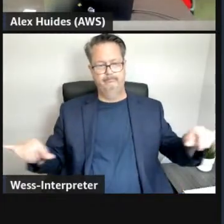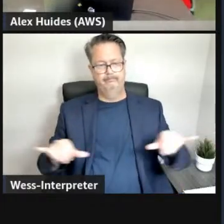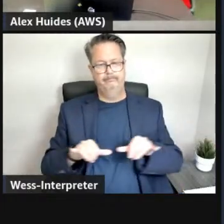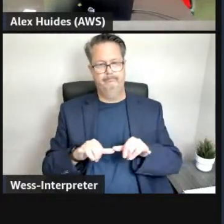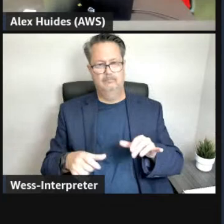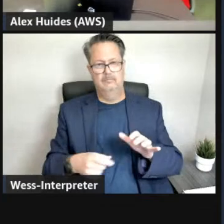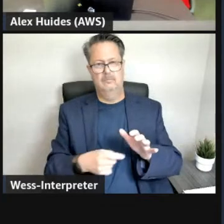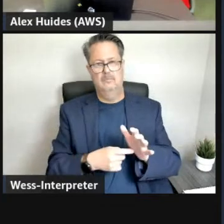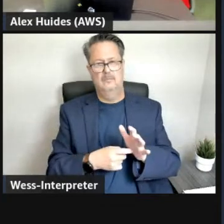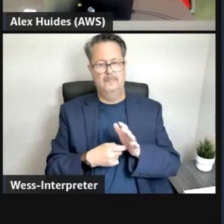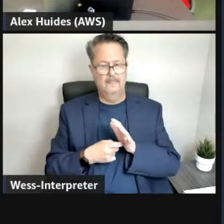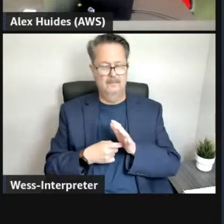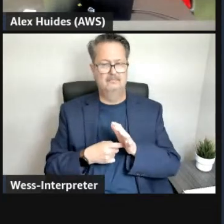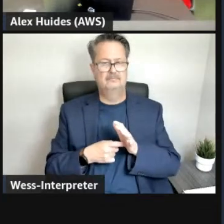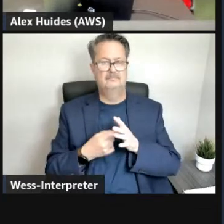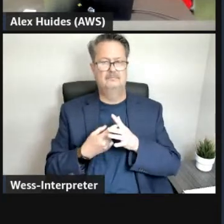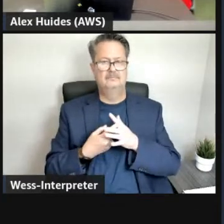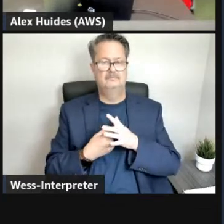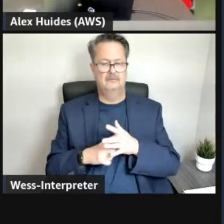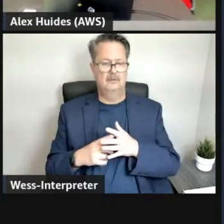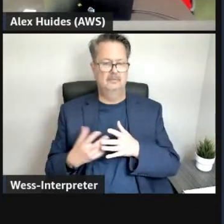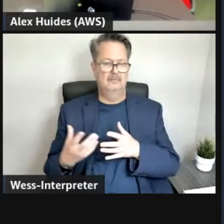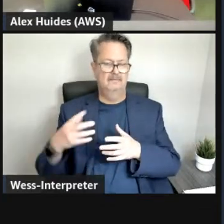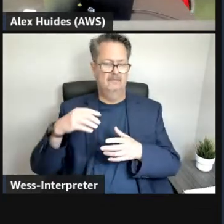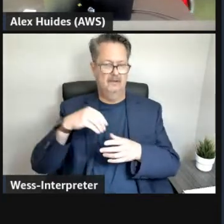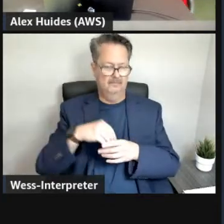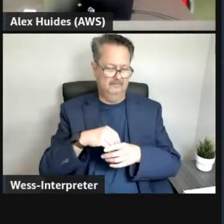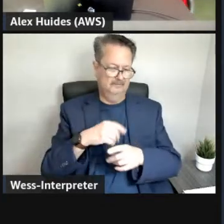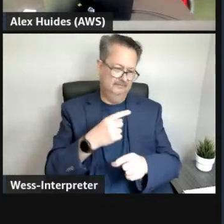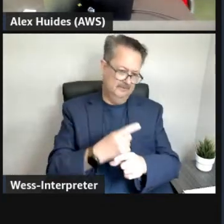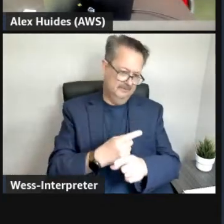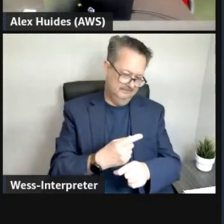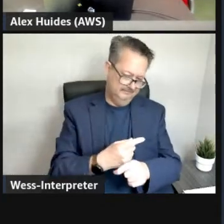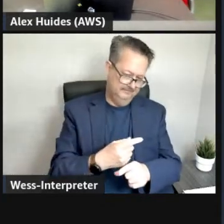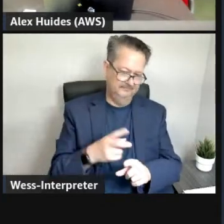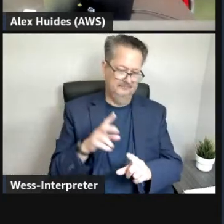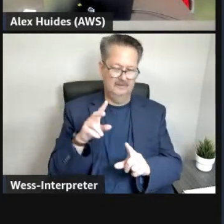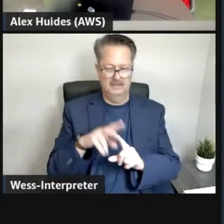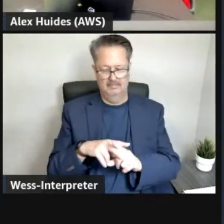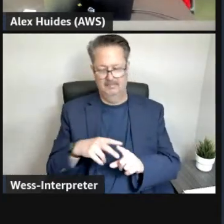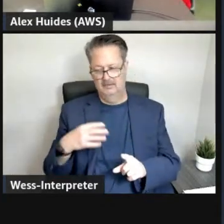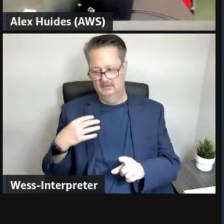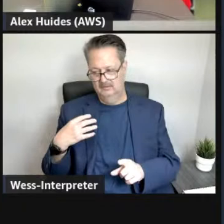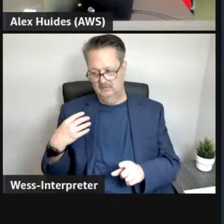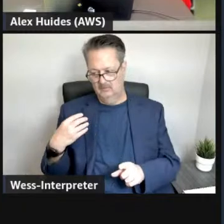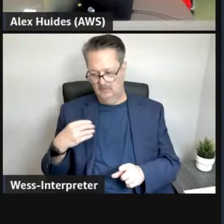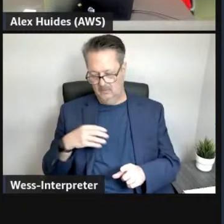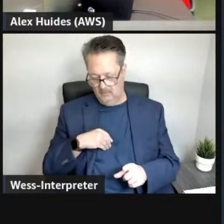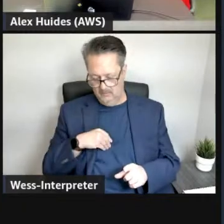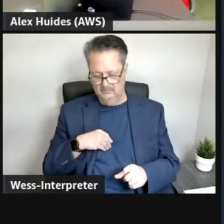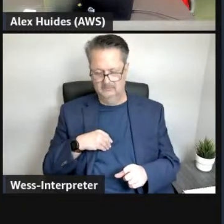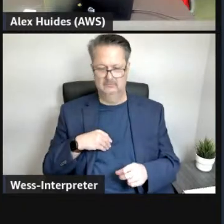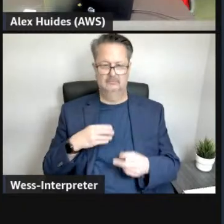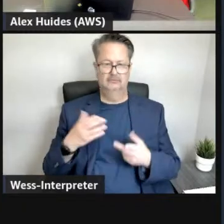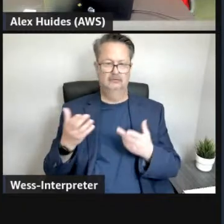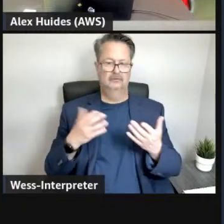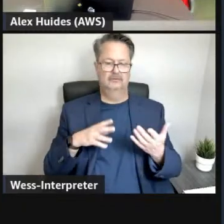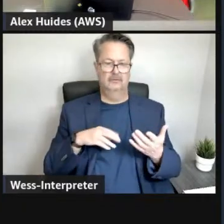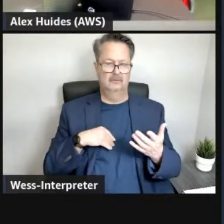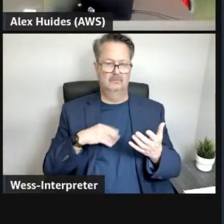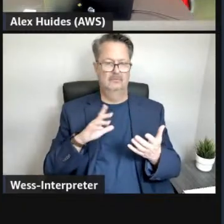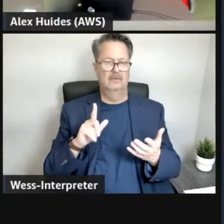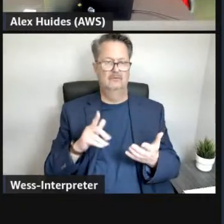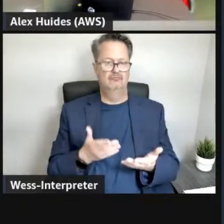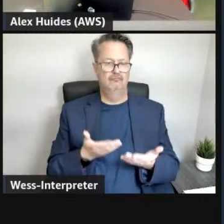Requirements start to evolve, right? Application owners or service owners need to offer consistent